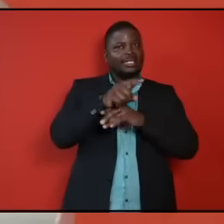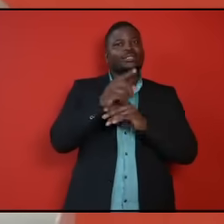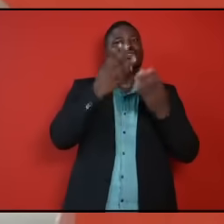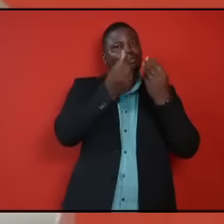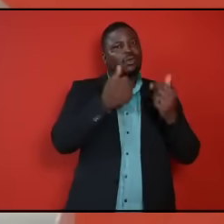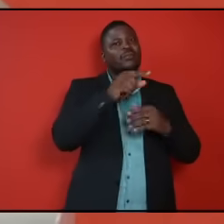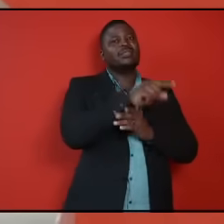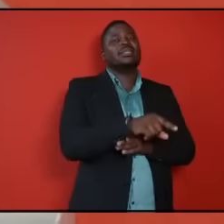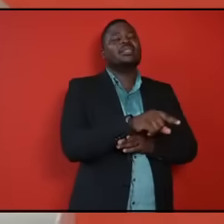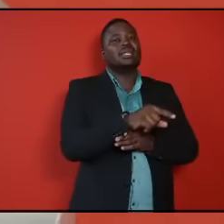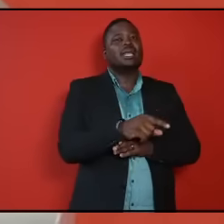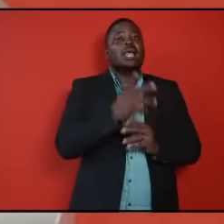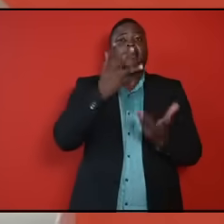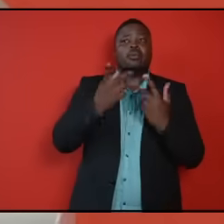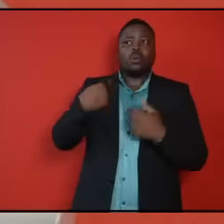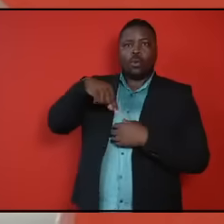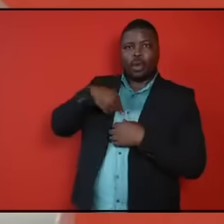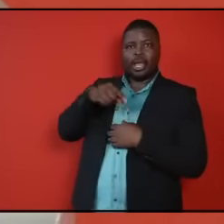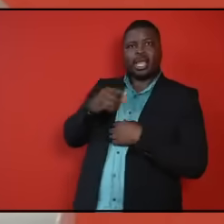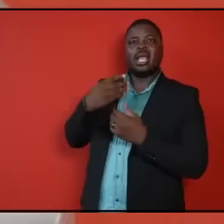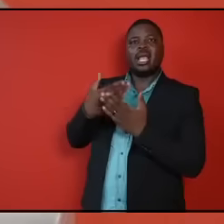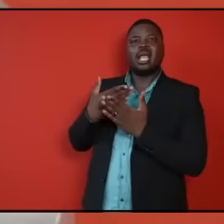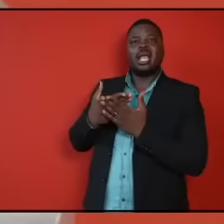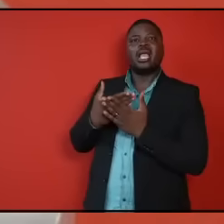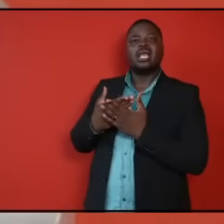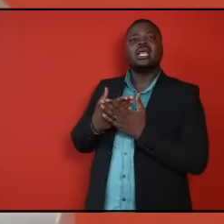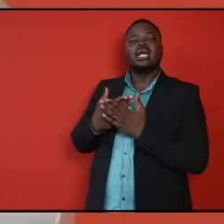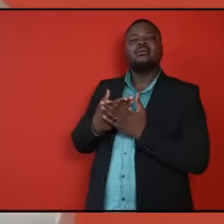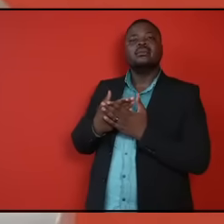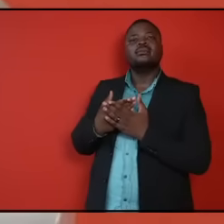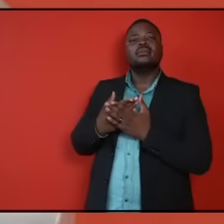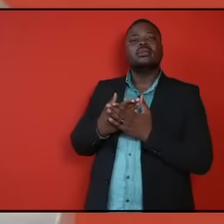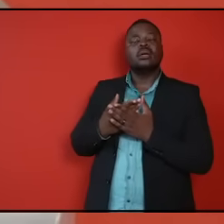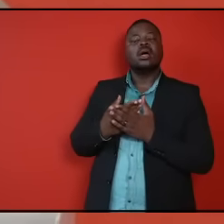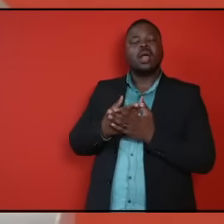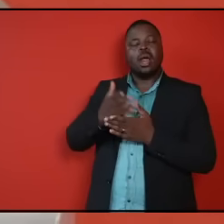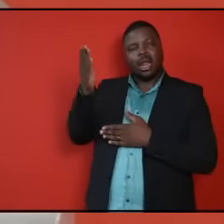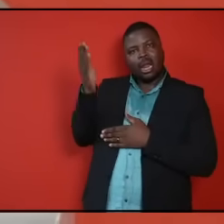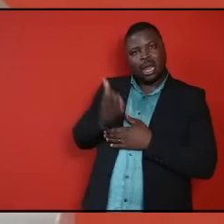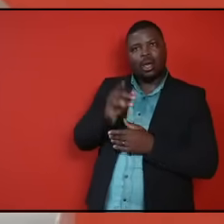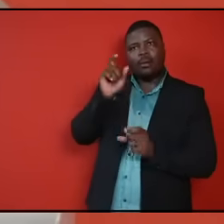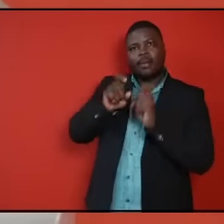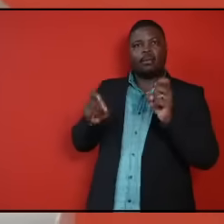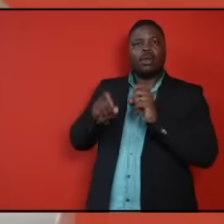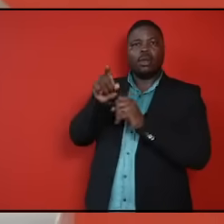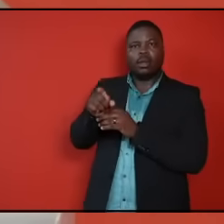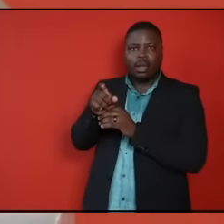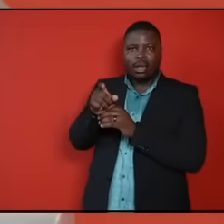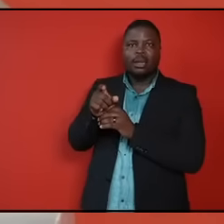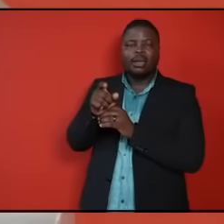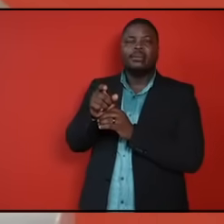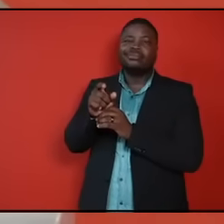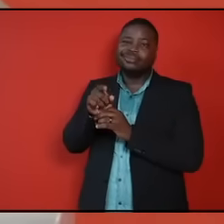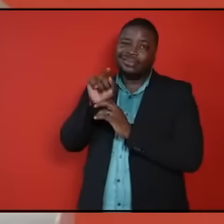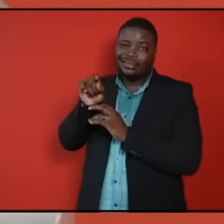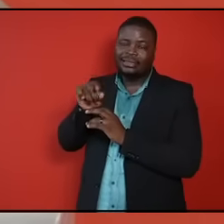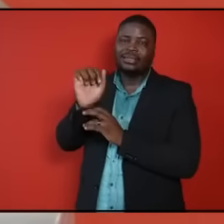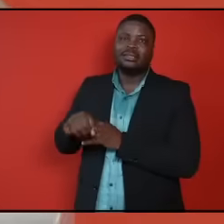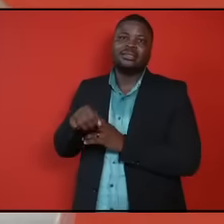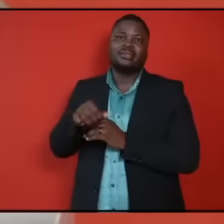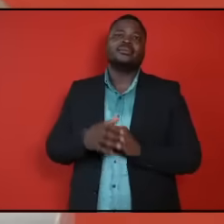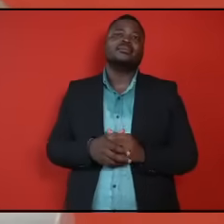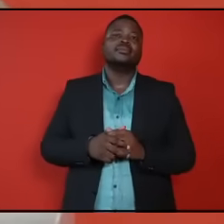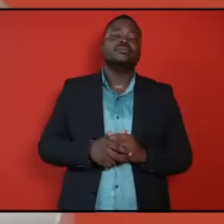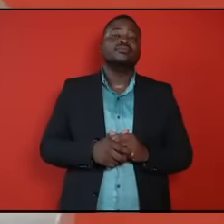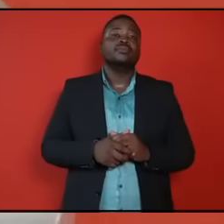so that we open the gates, we do so. When you lose vote of such magnitude in a